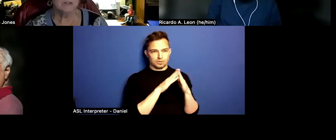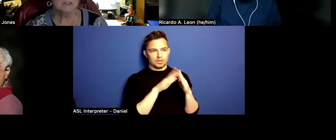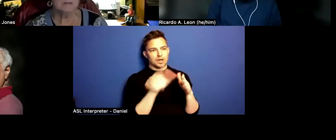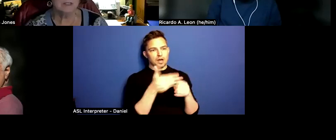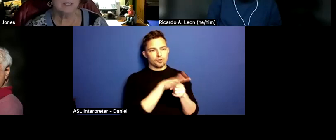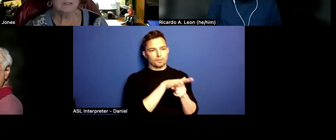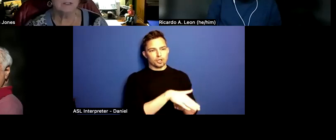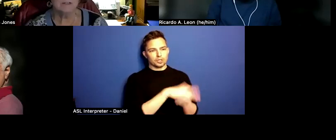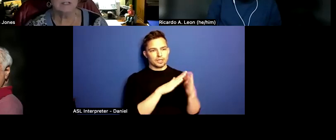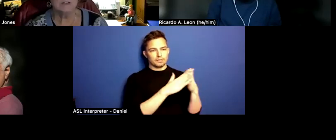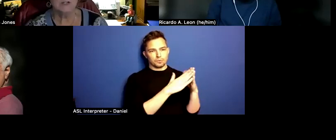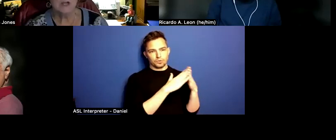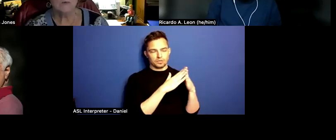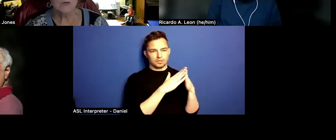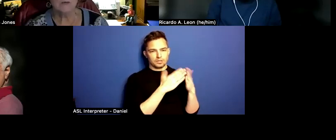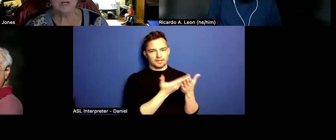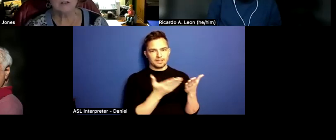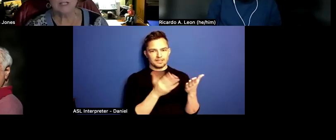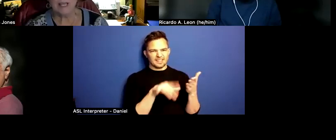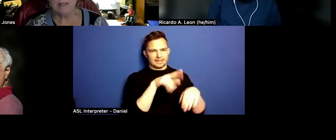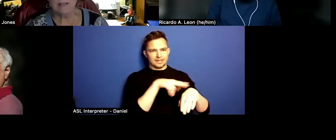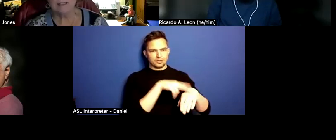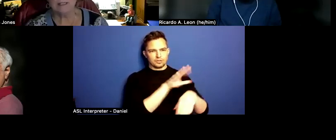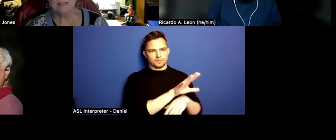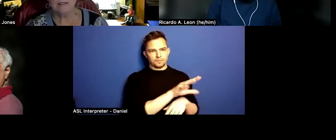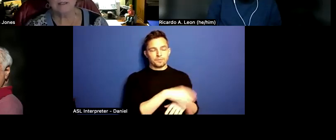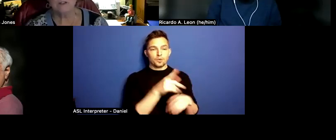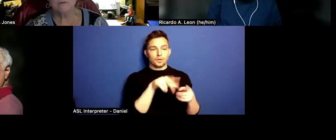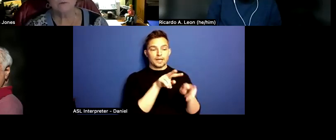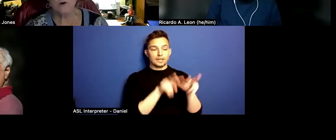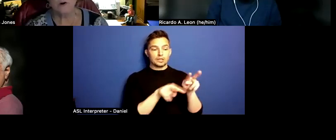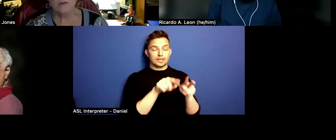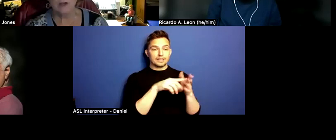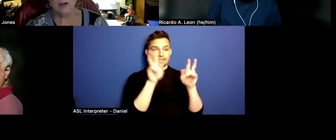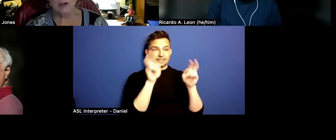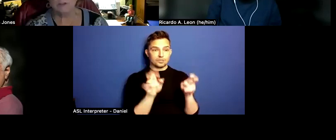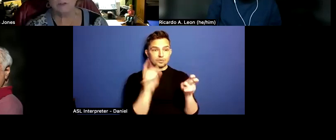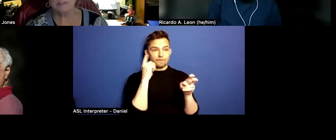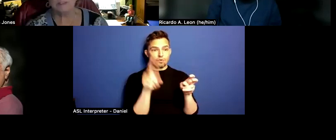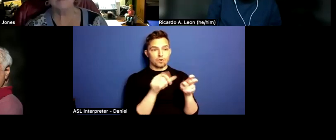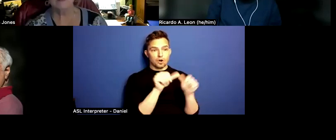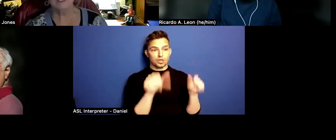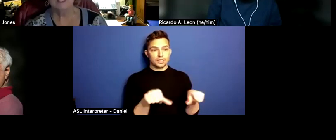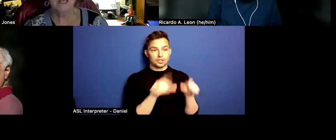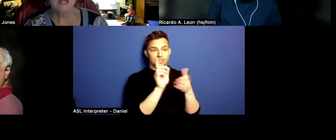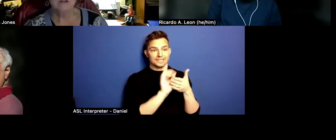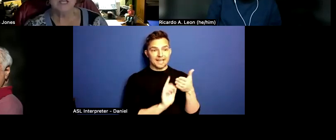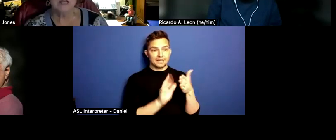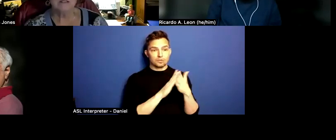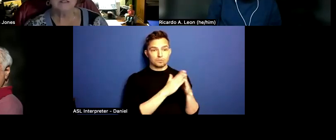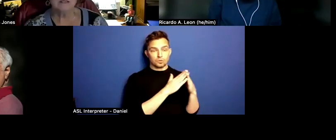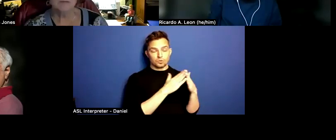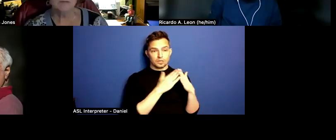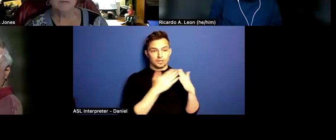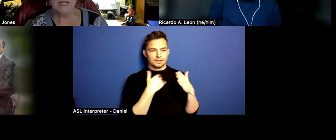marginalized communities and such of that nature. When I look at this as a issue for the architecture design community, and I look